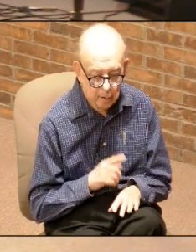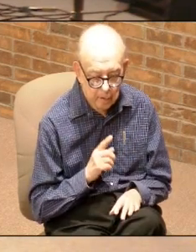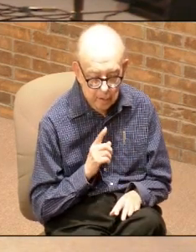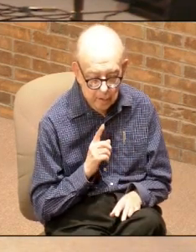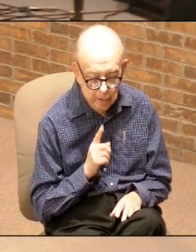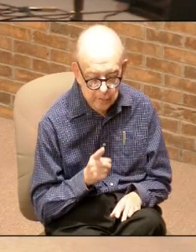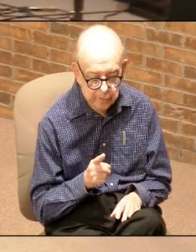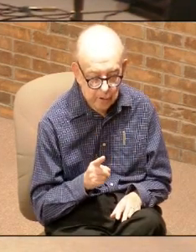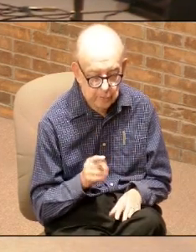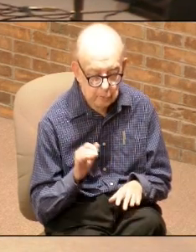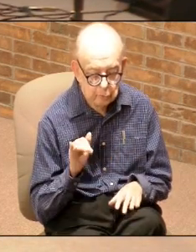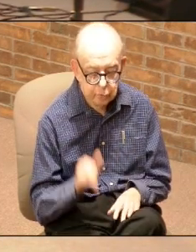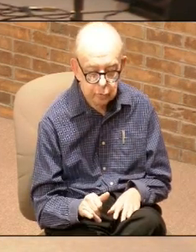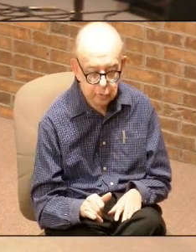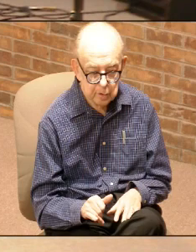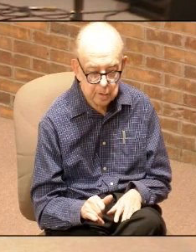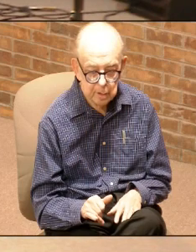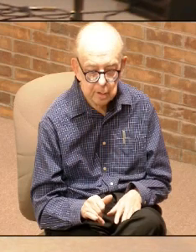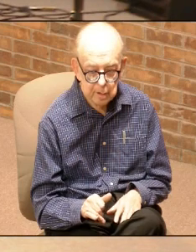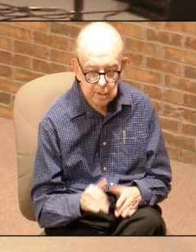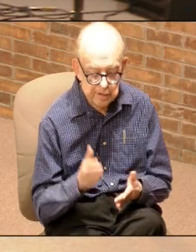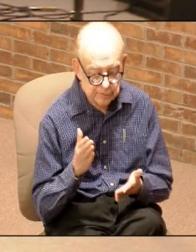to a standstill.